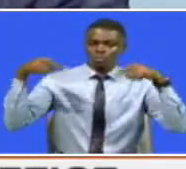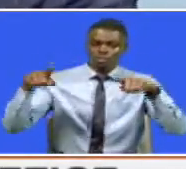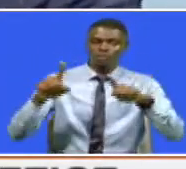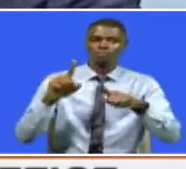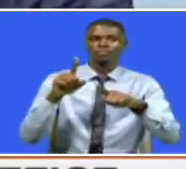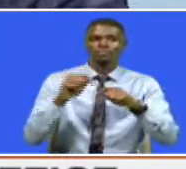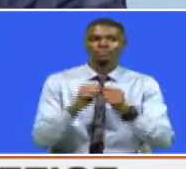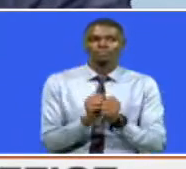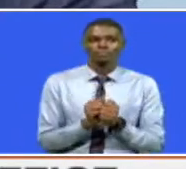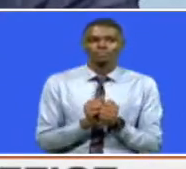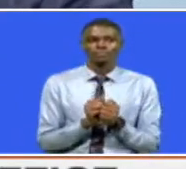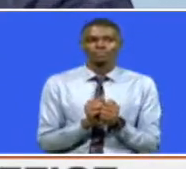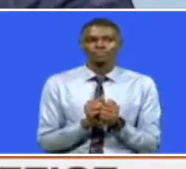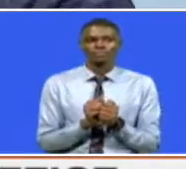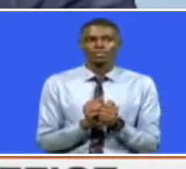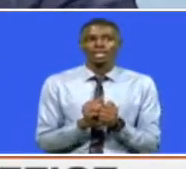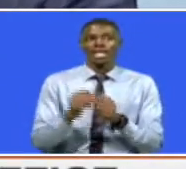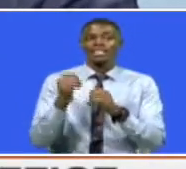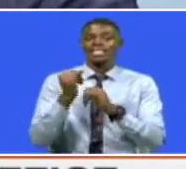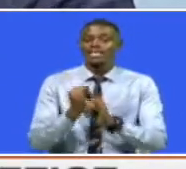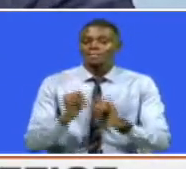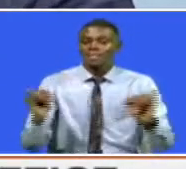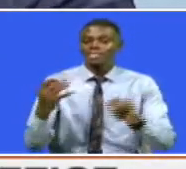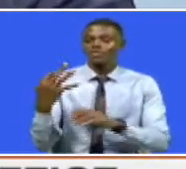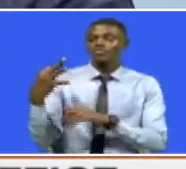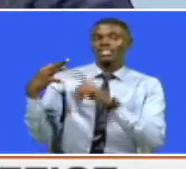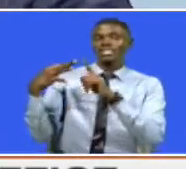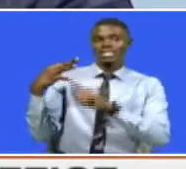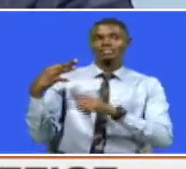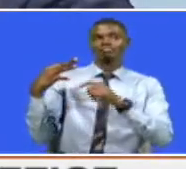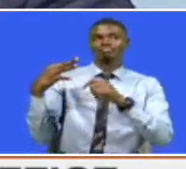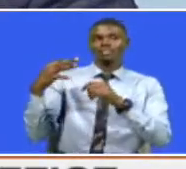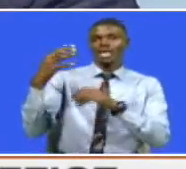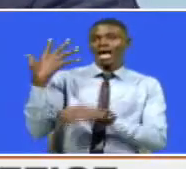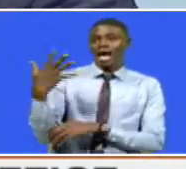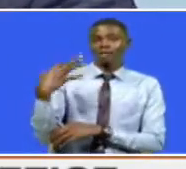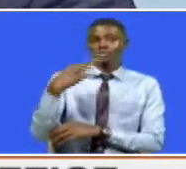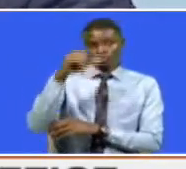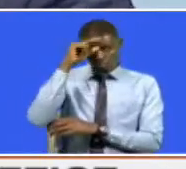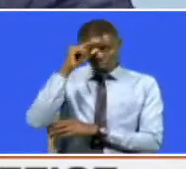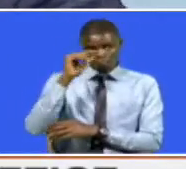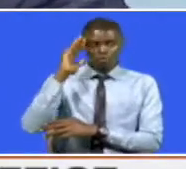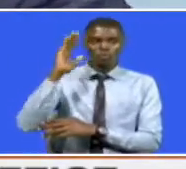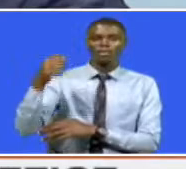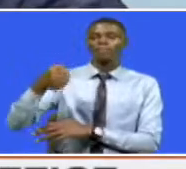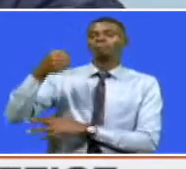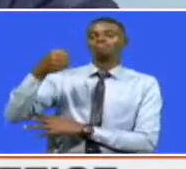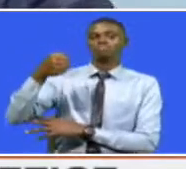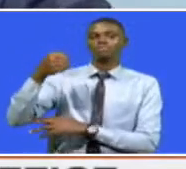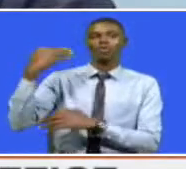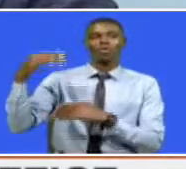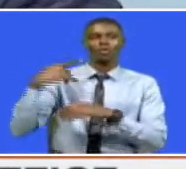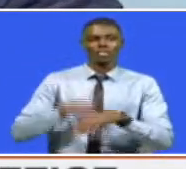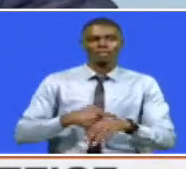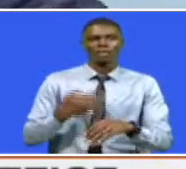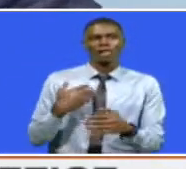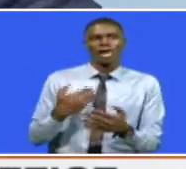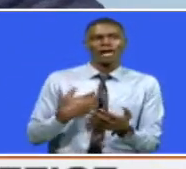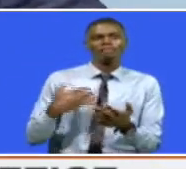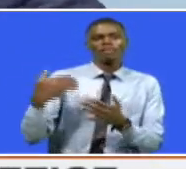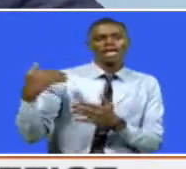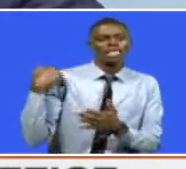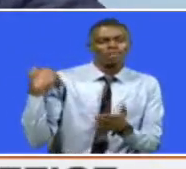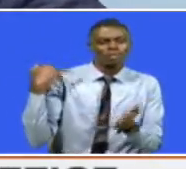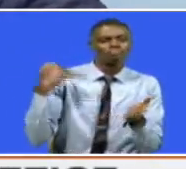this, is that the independence of the three arms of government will be upheld all the time. So we are not interfering with